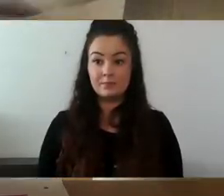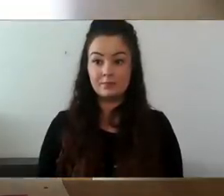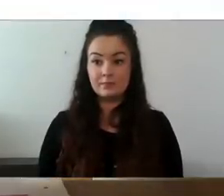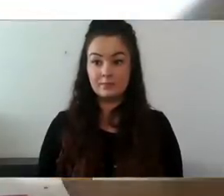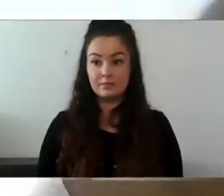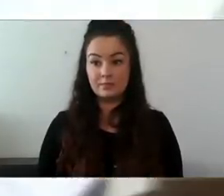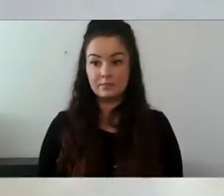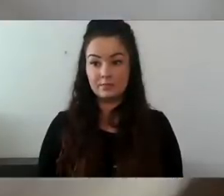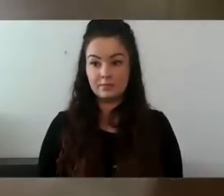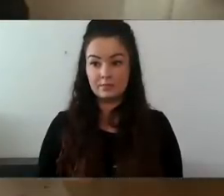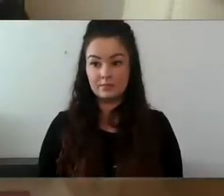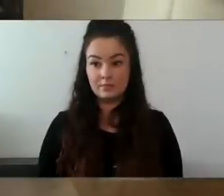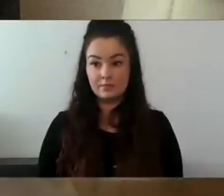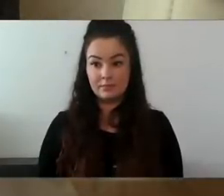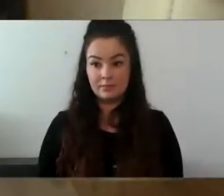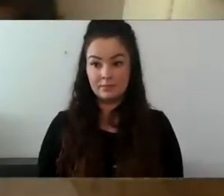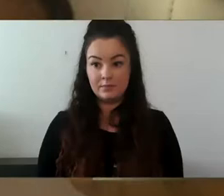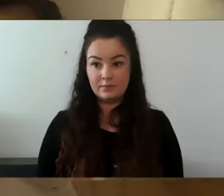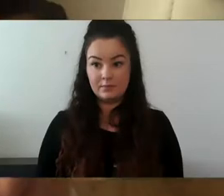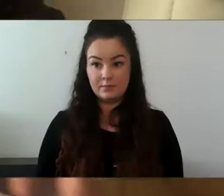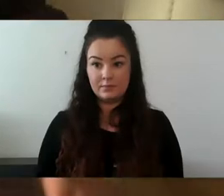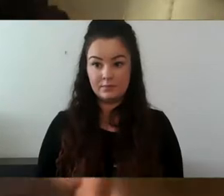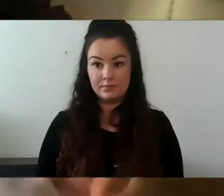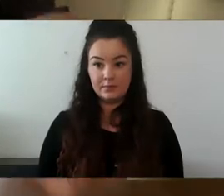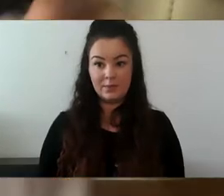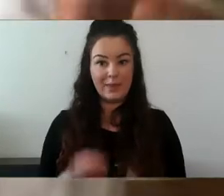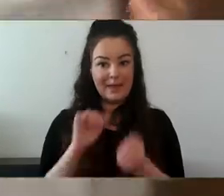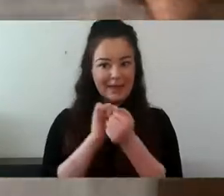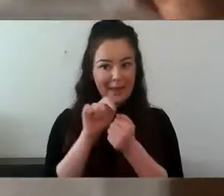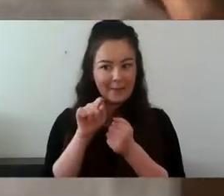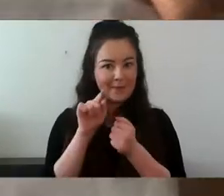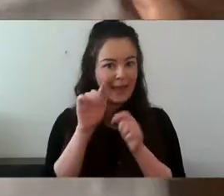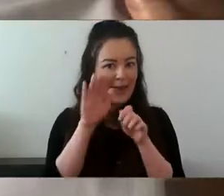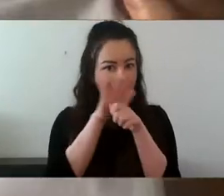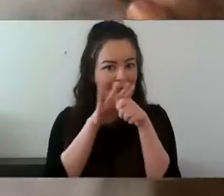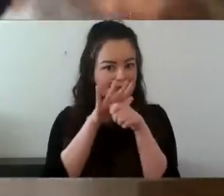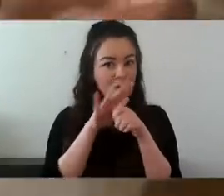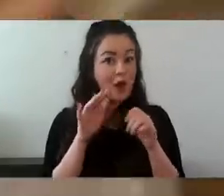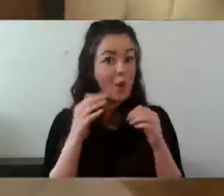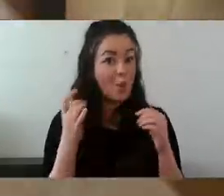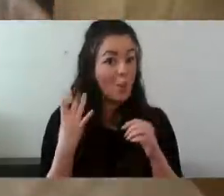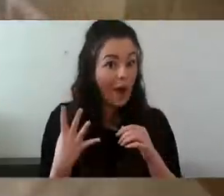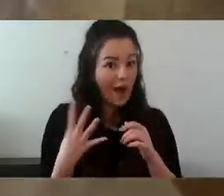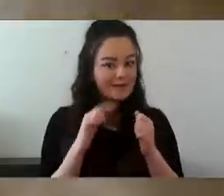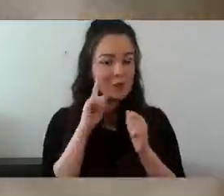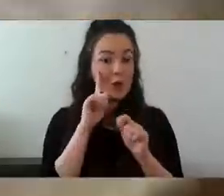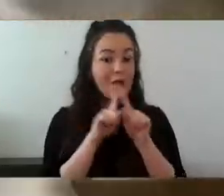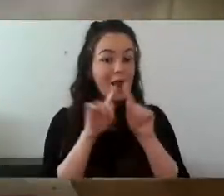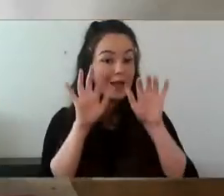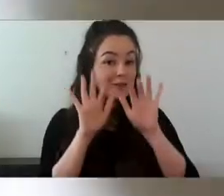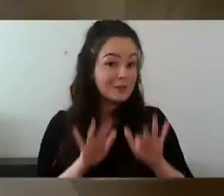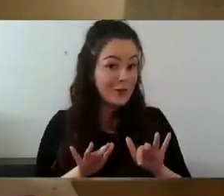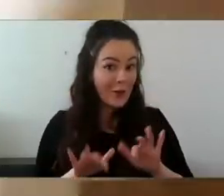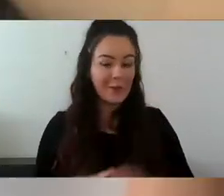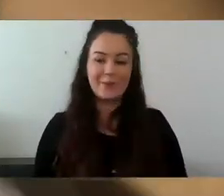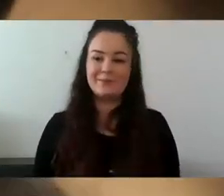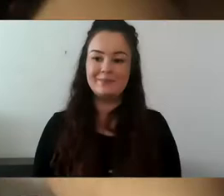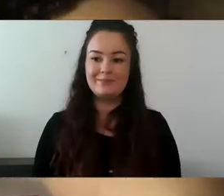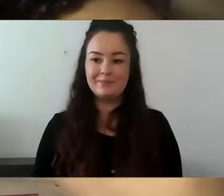And I'm going to keep that area white so it looks as if it's been snowing.